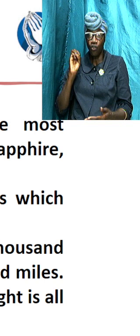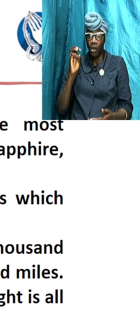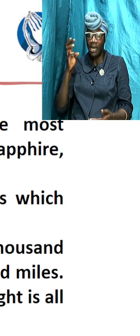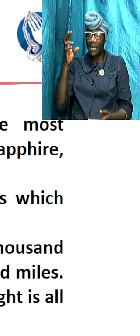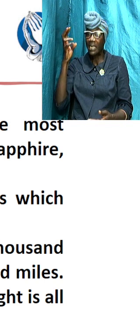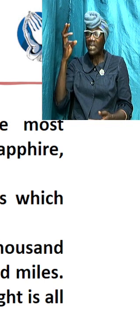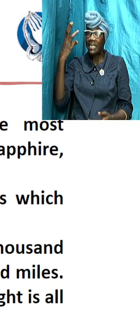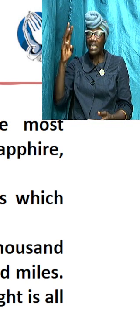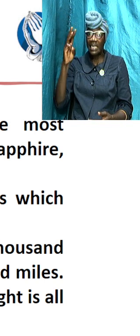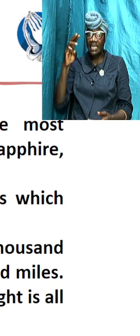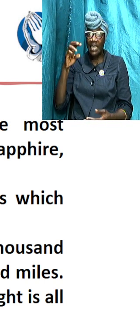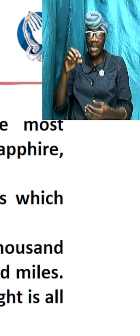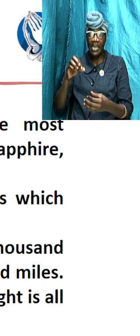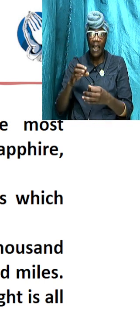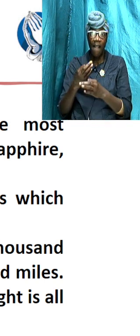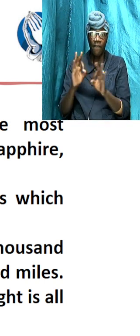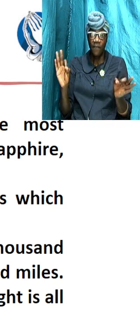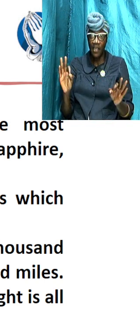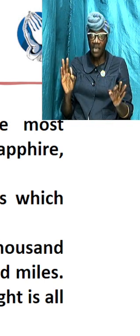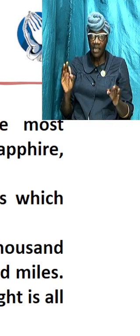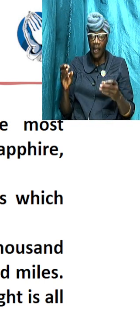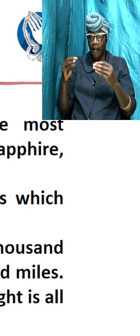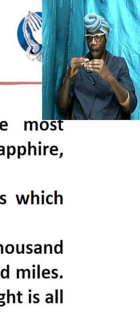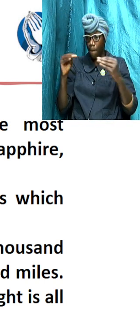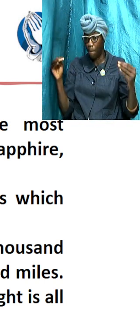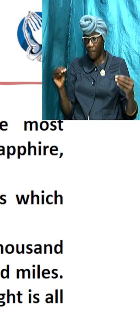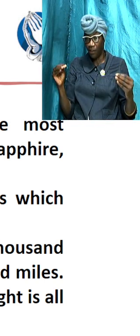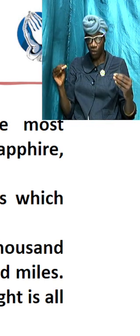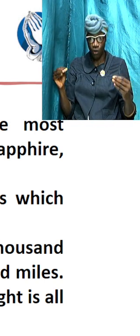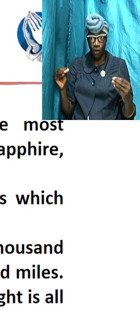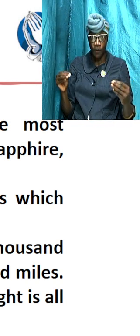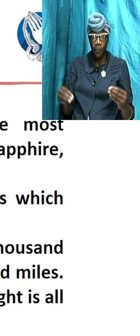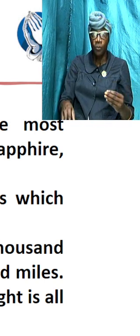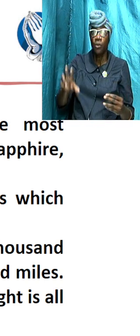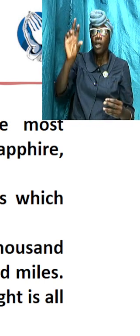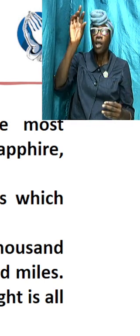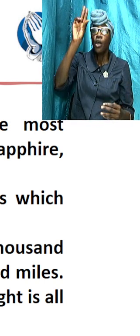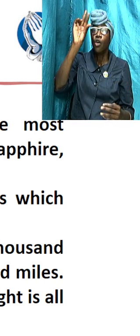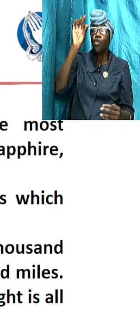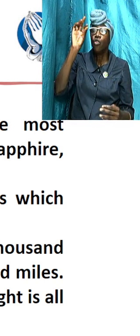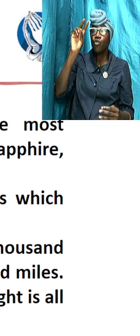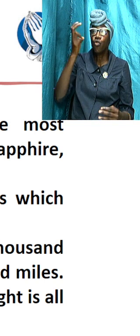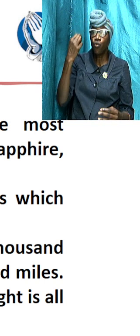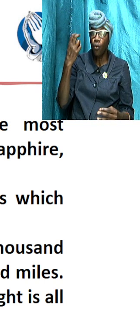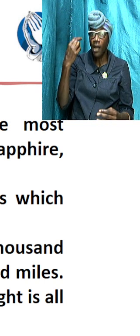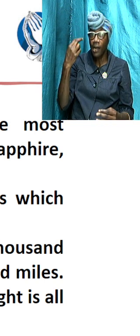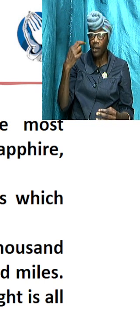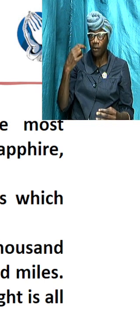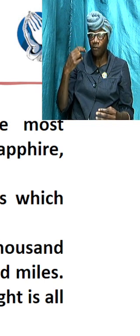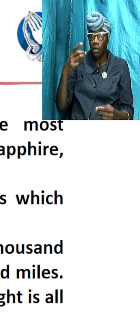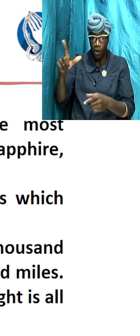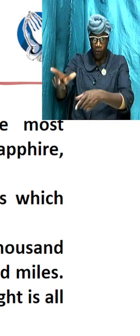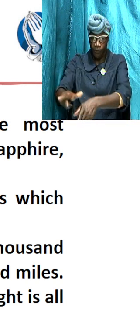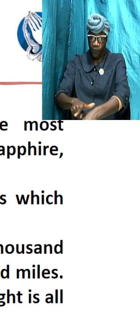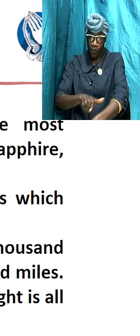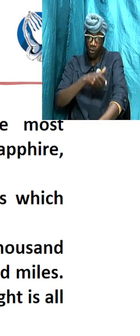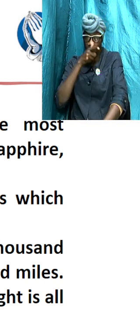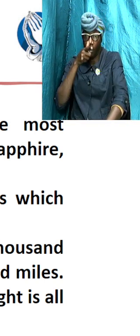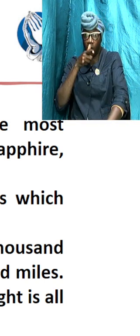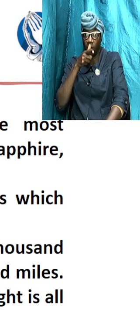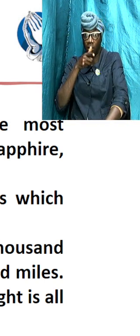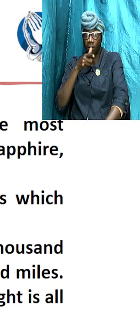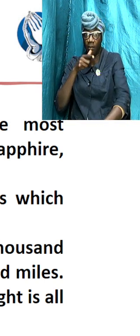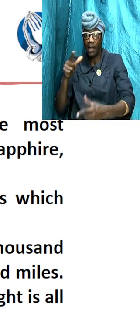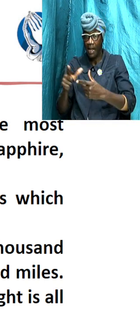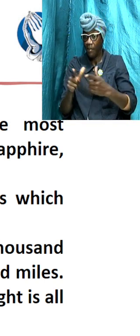He said the city measured about 12 furlongs, which is about 1,500 miles. I said the length